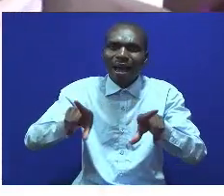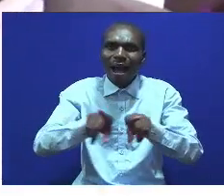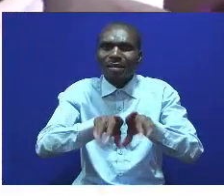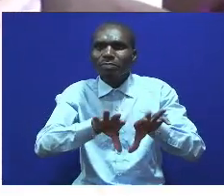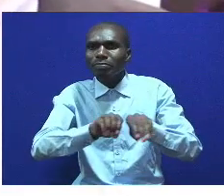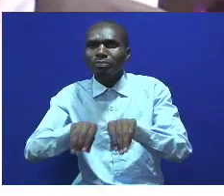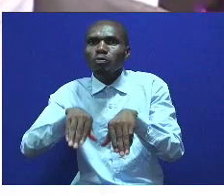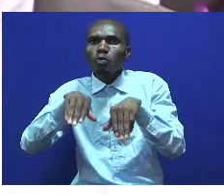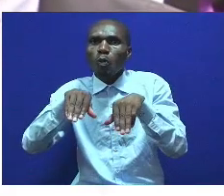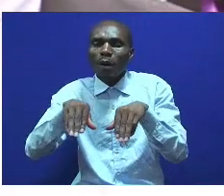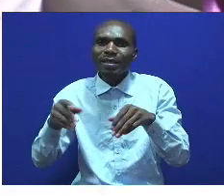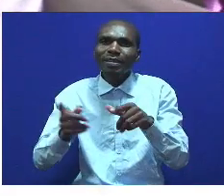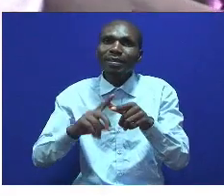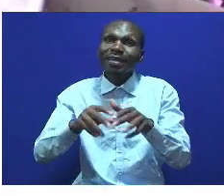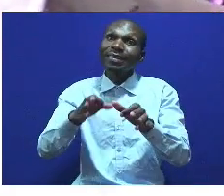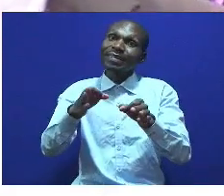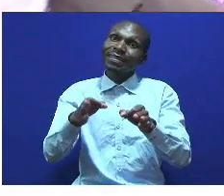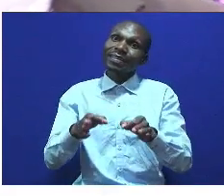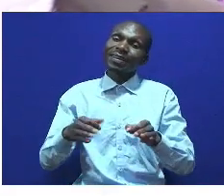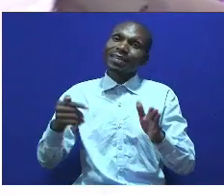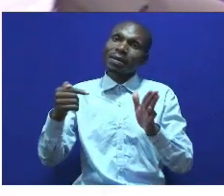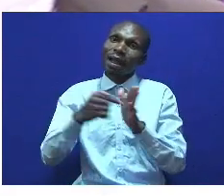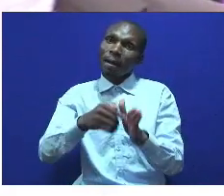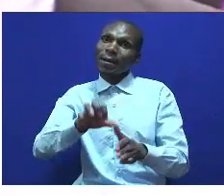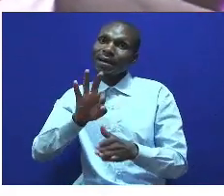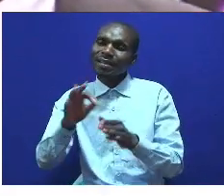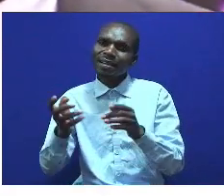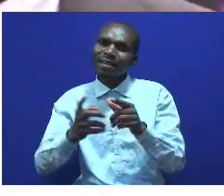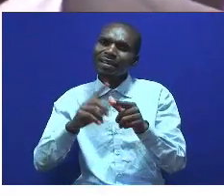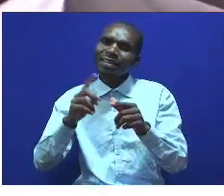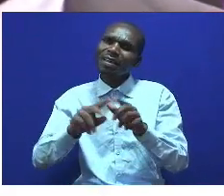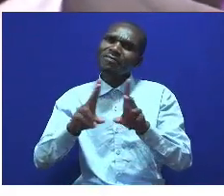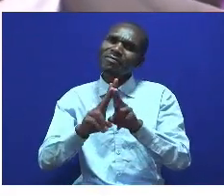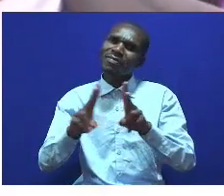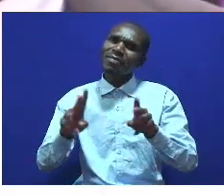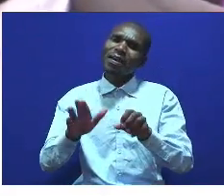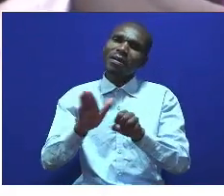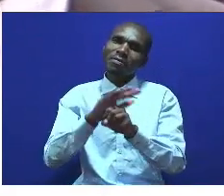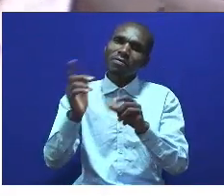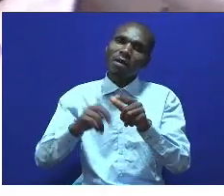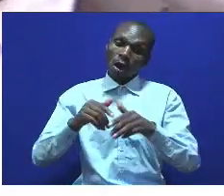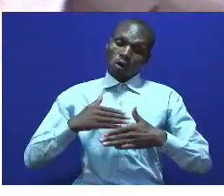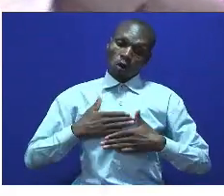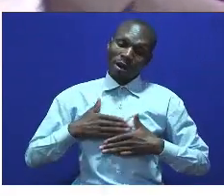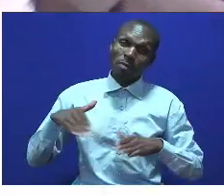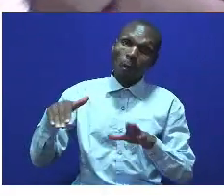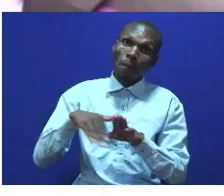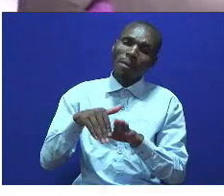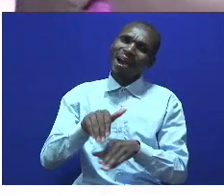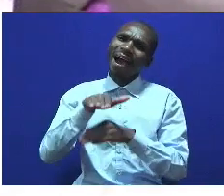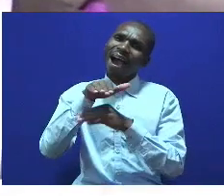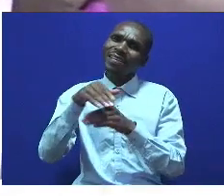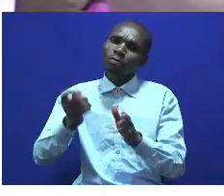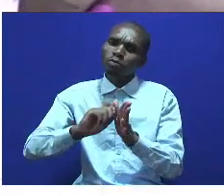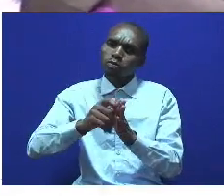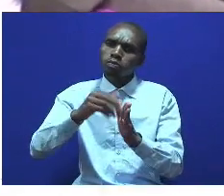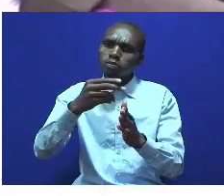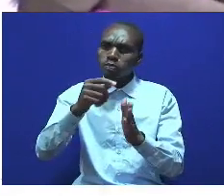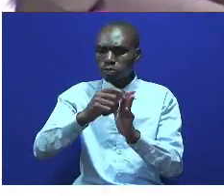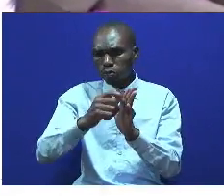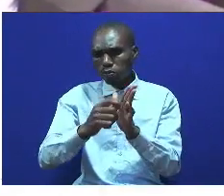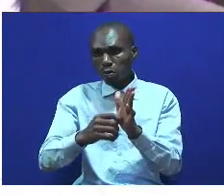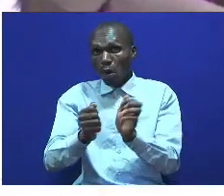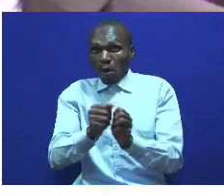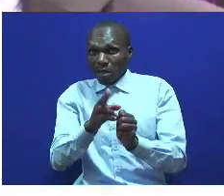their death to justice. Number three, that at the very minimum, Honorable Osoro should be asked to record a statement to the